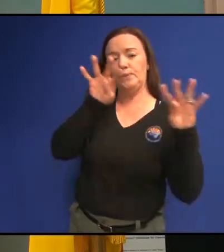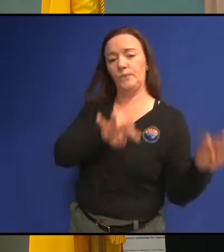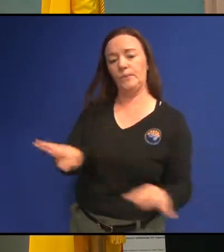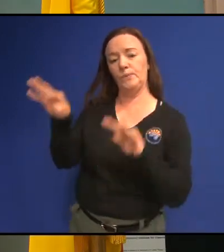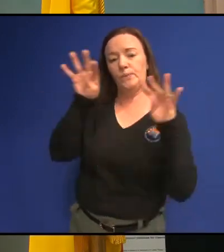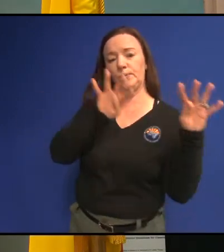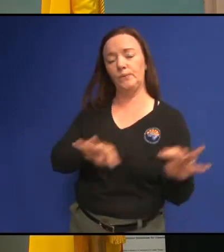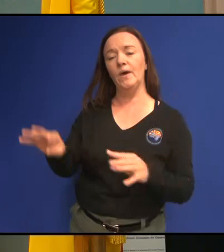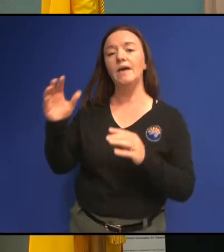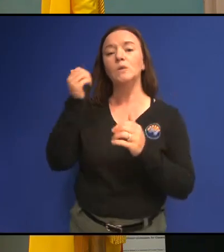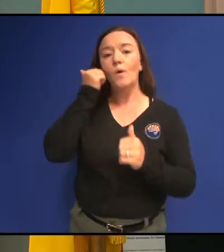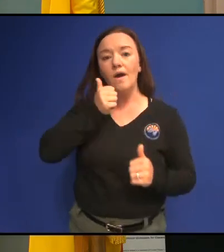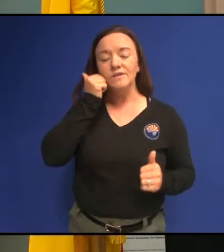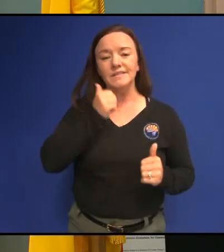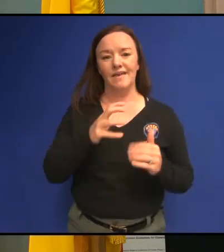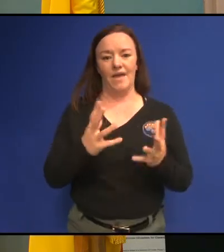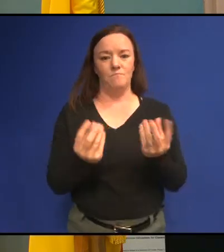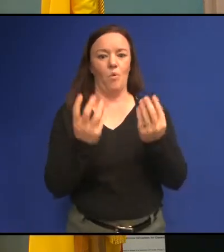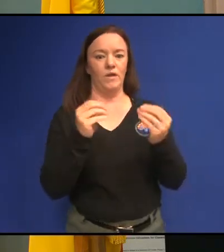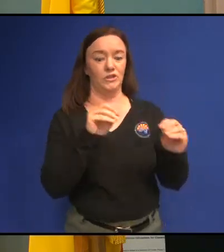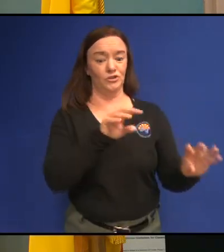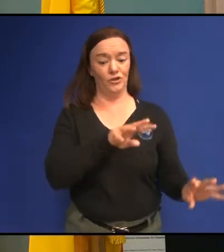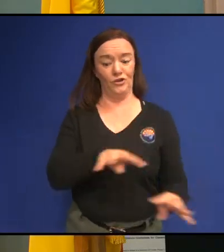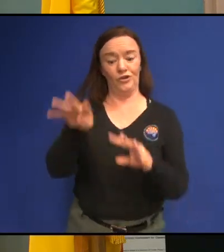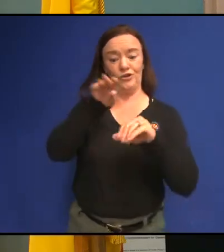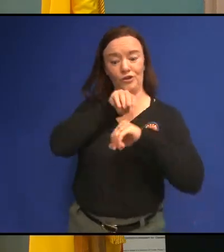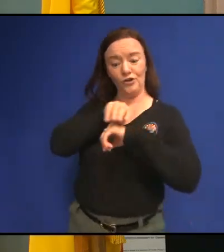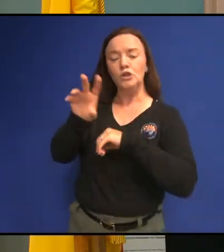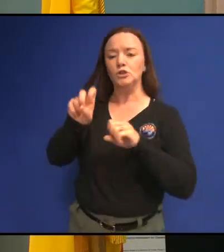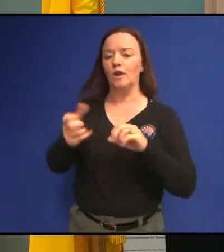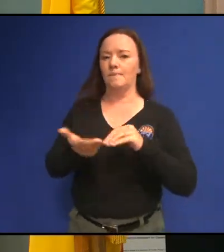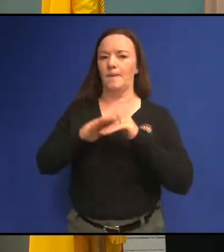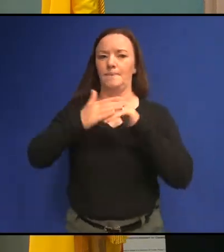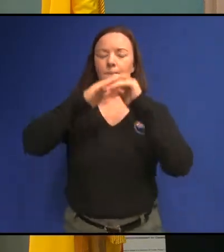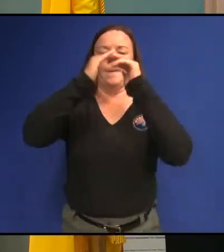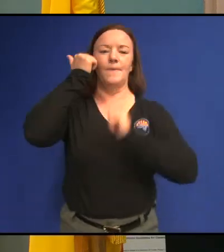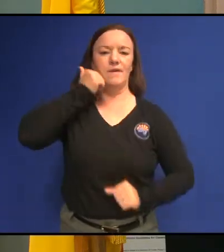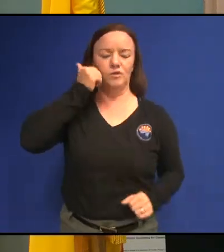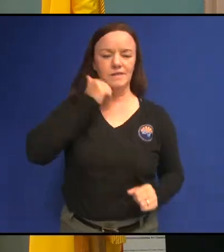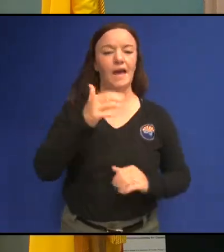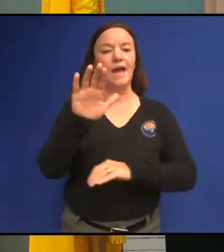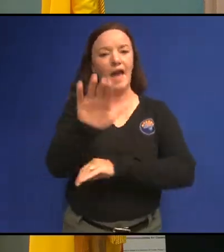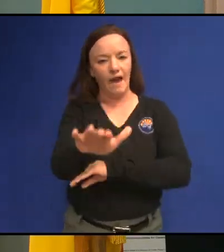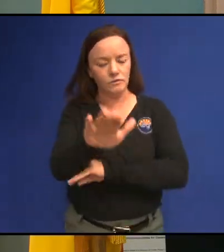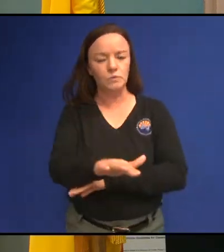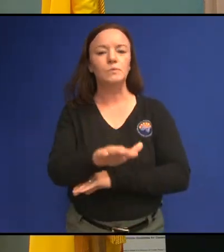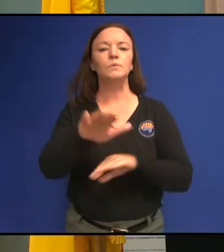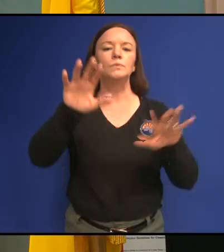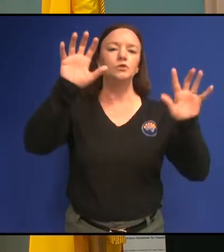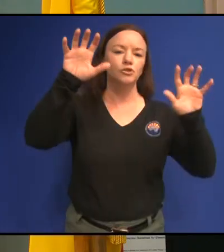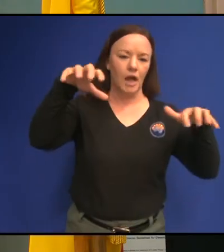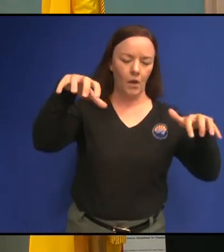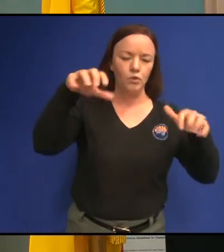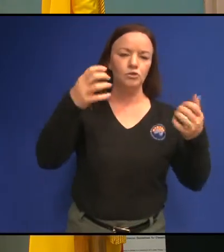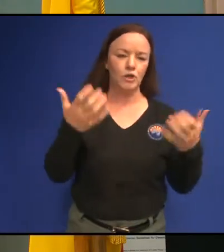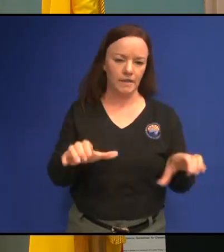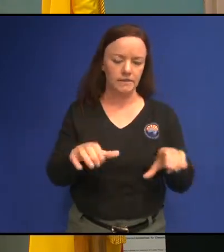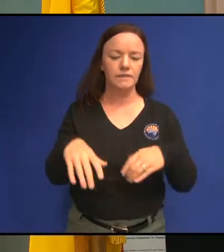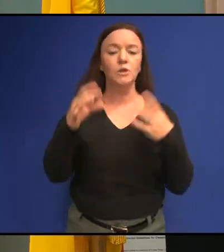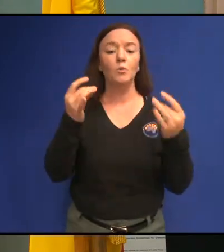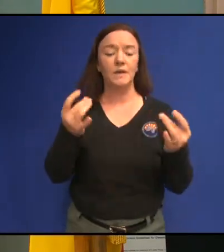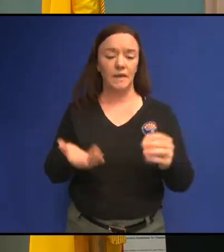our moisture get a little bit higher and higher, bringing those afternoon thunderstorm and shower chances, humidities going